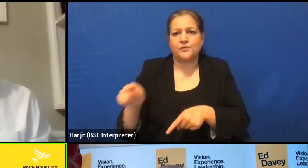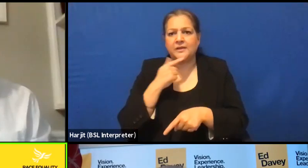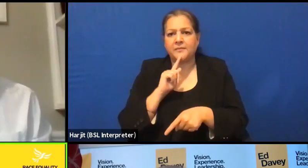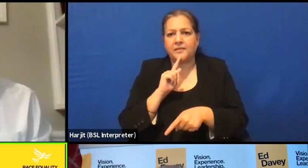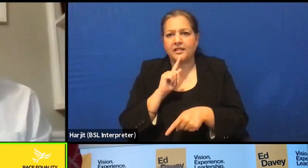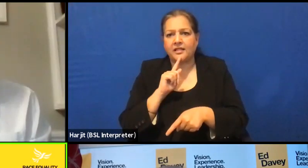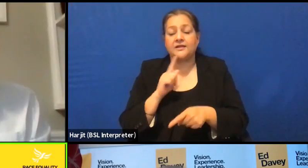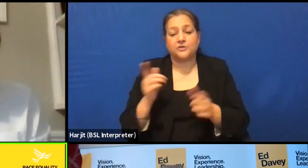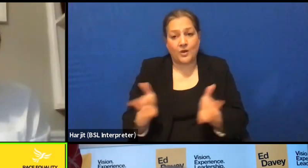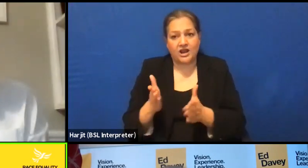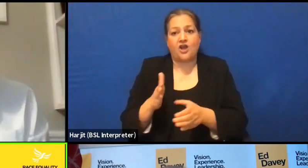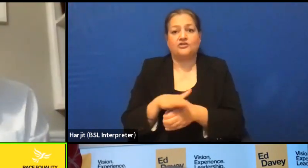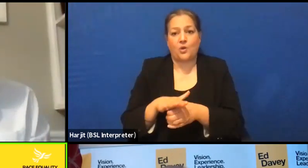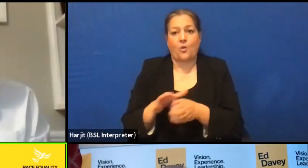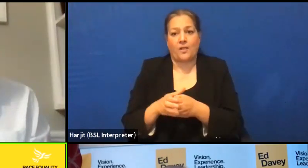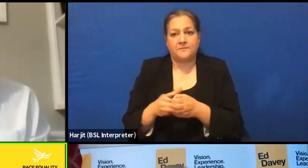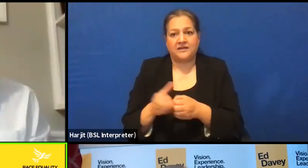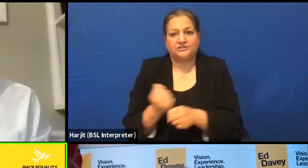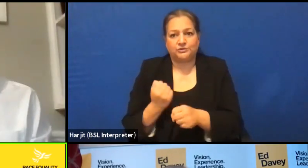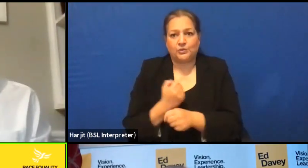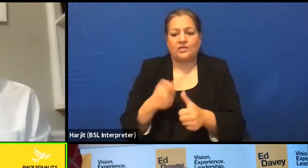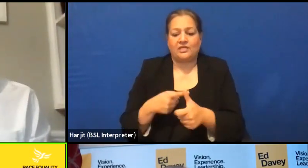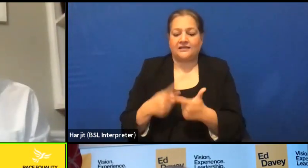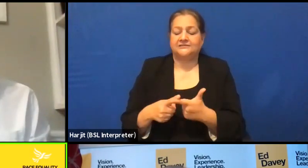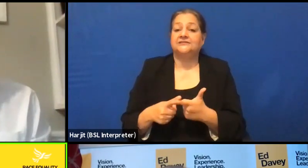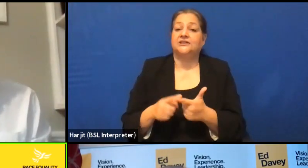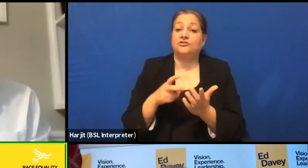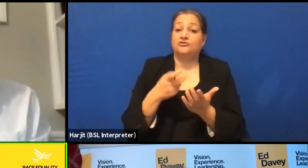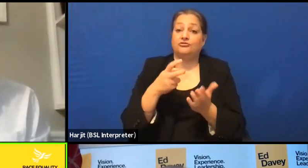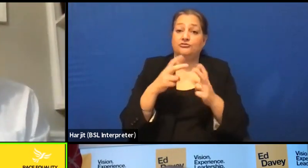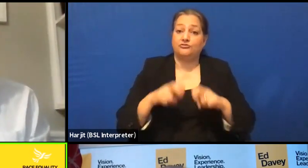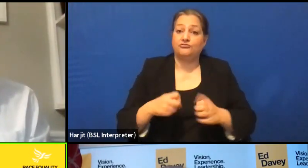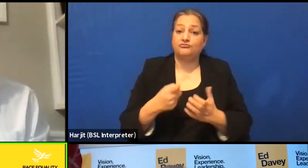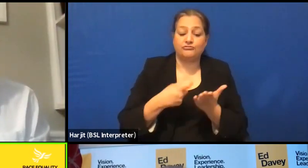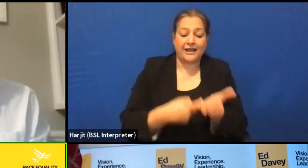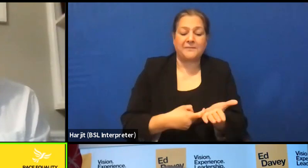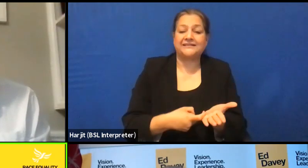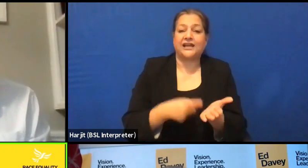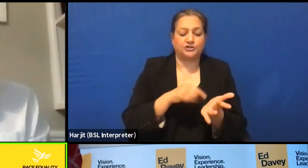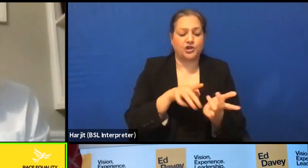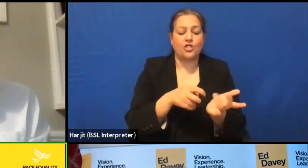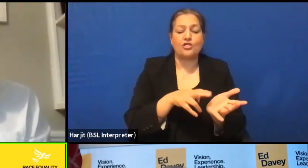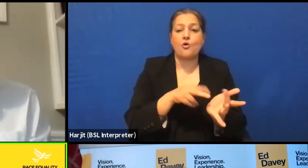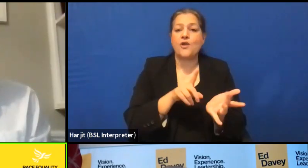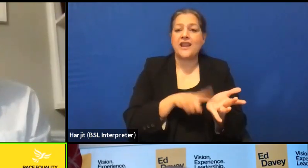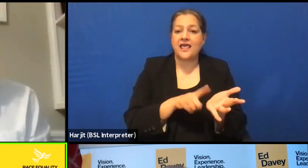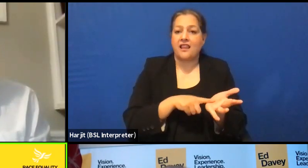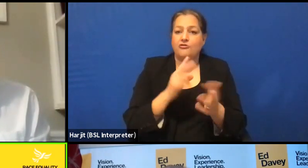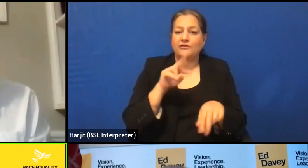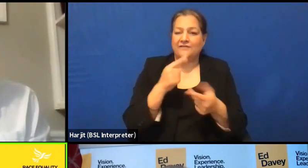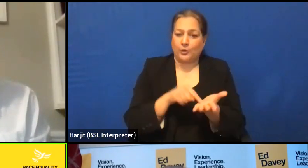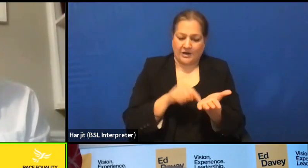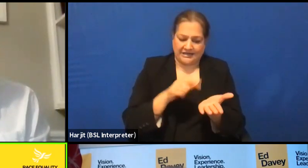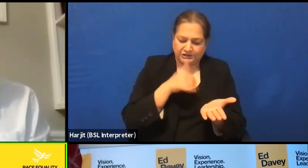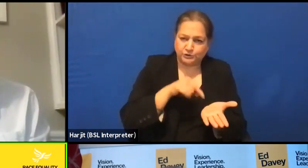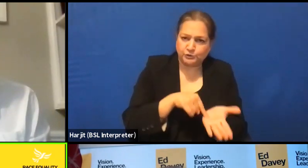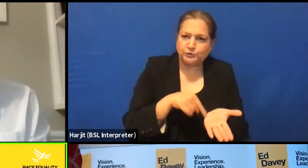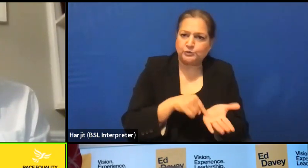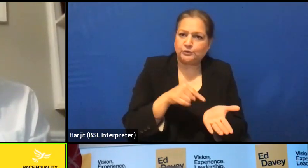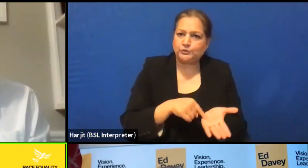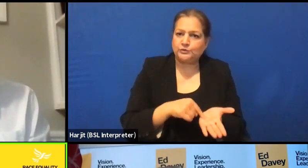this bottom up. Let's implement some of those recommendations in the Thornhill Review that talk about how we are going to change the way that we campaign.